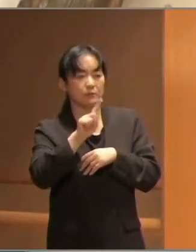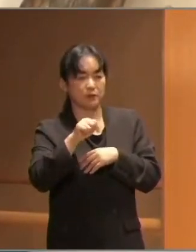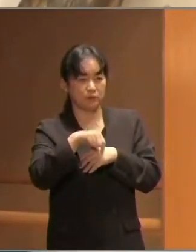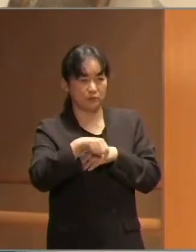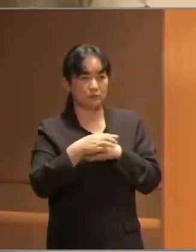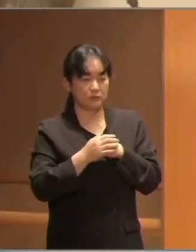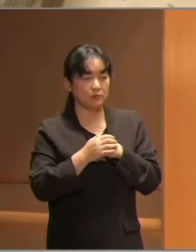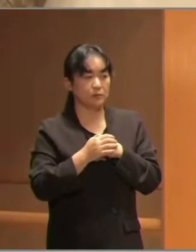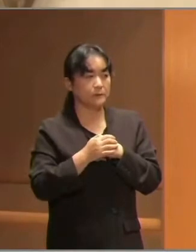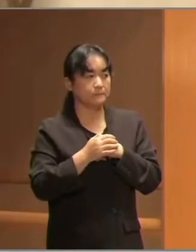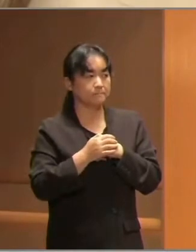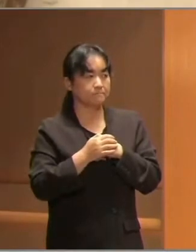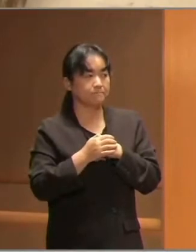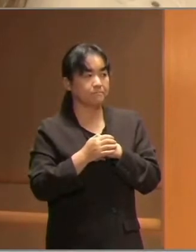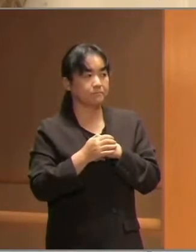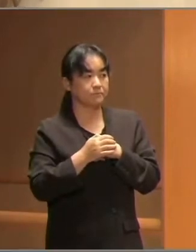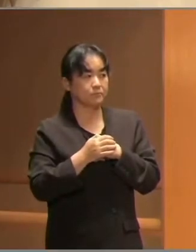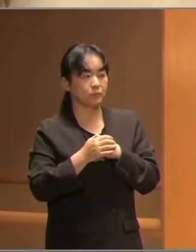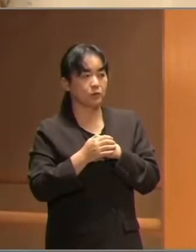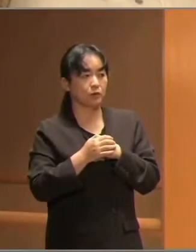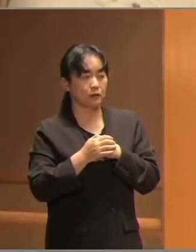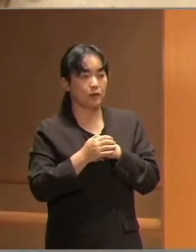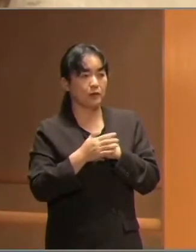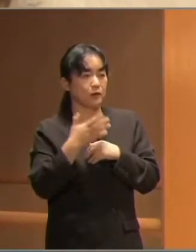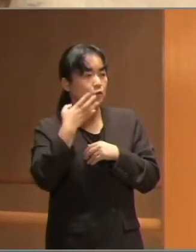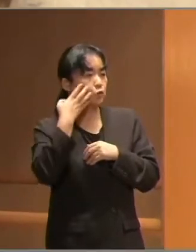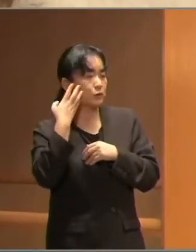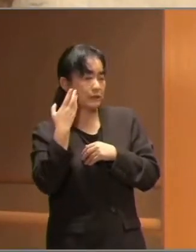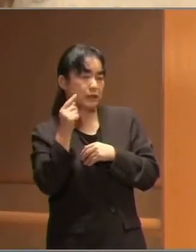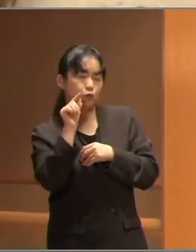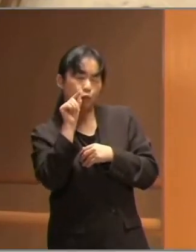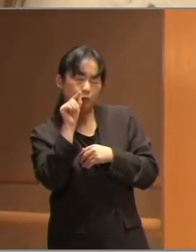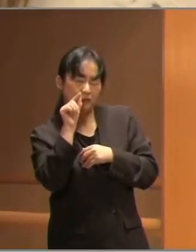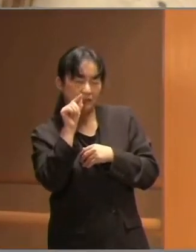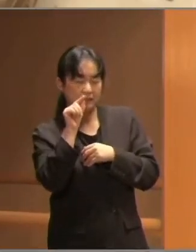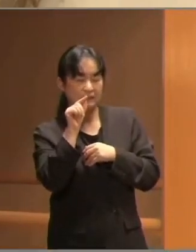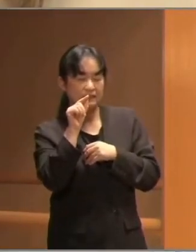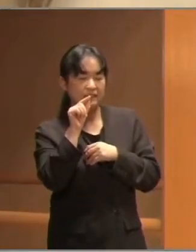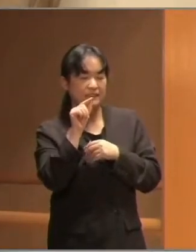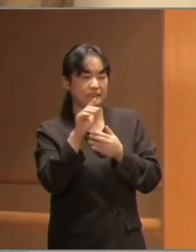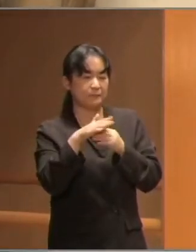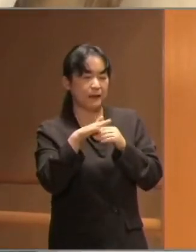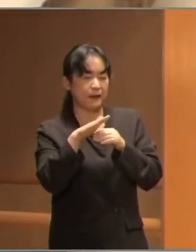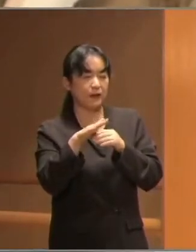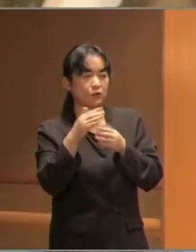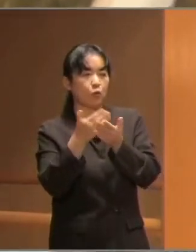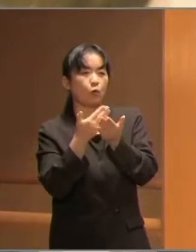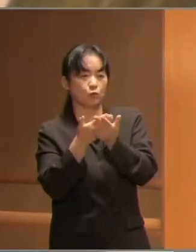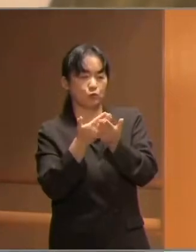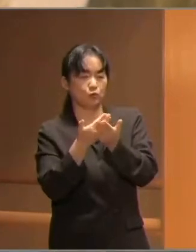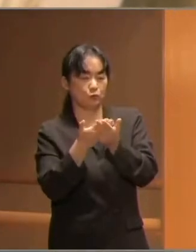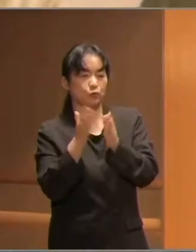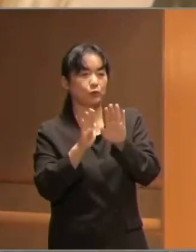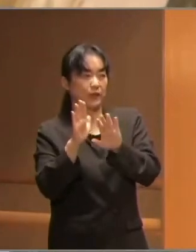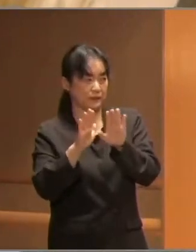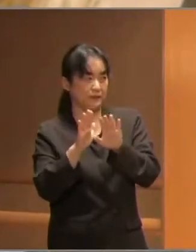which is a cut type of a bark. And you see some greeny parts being left.